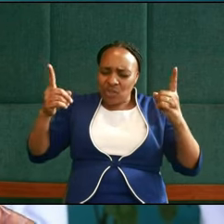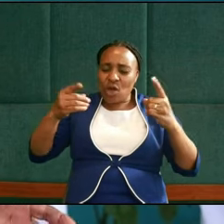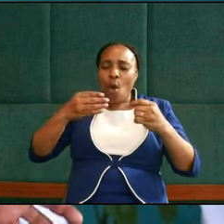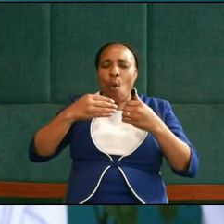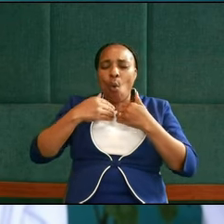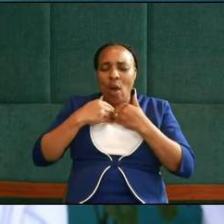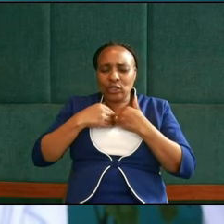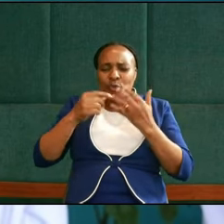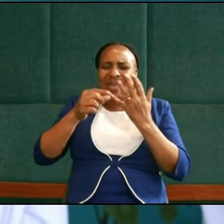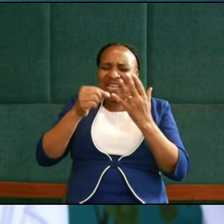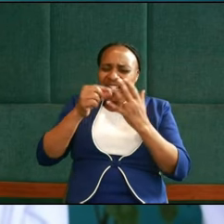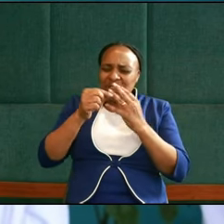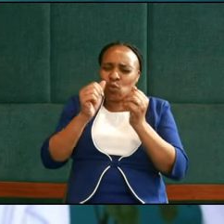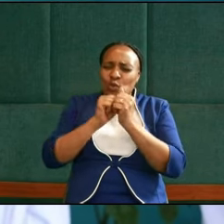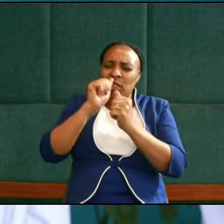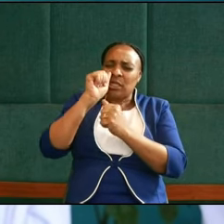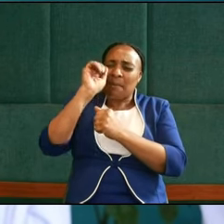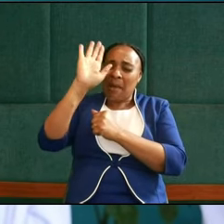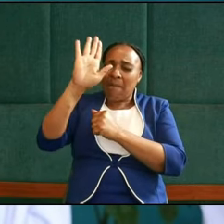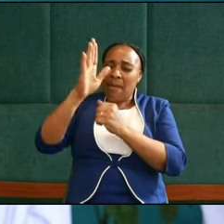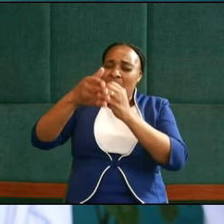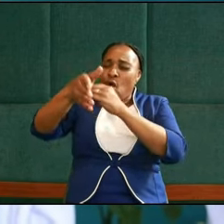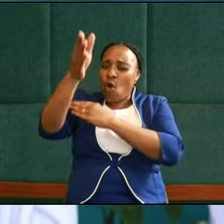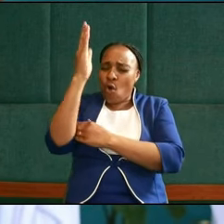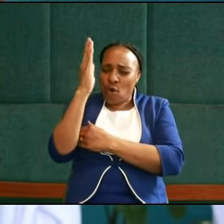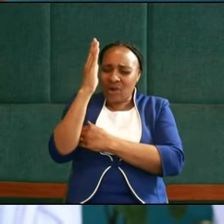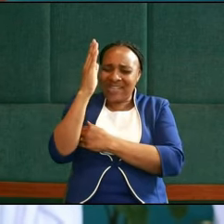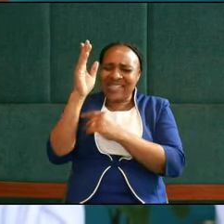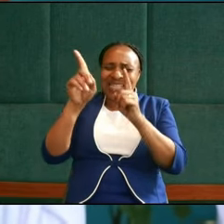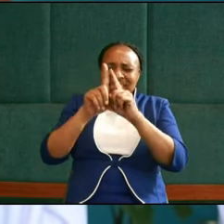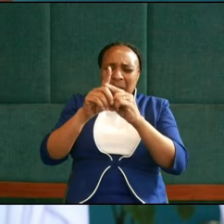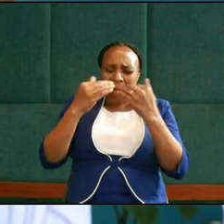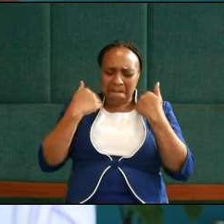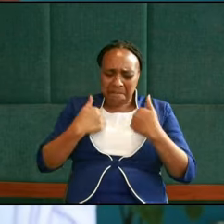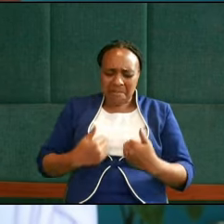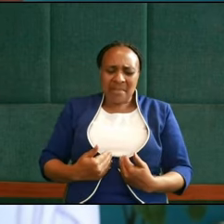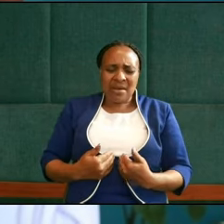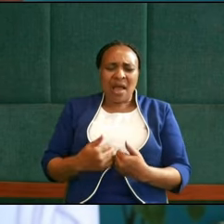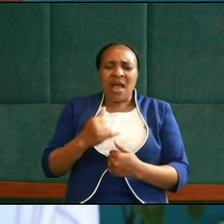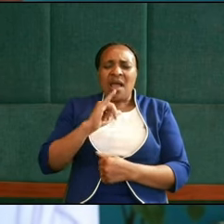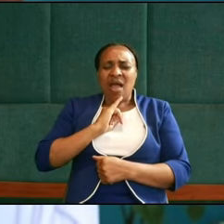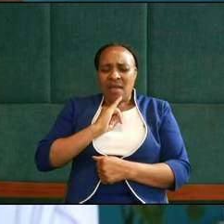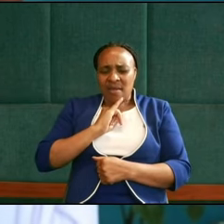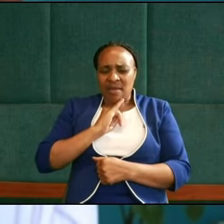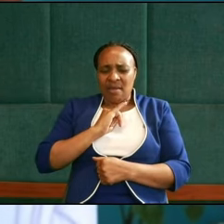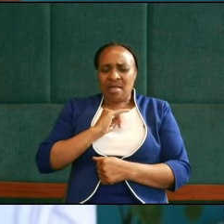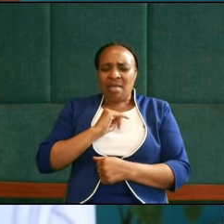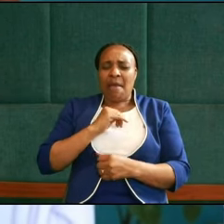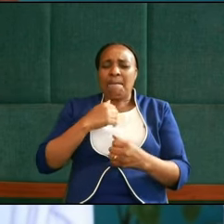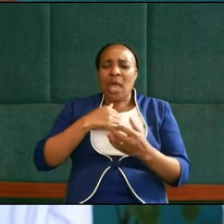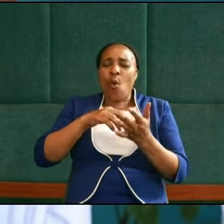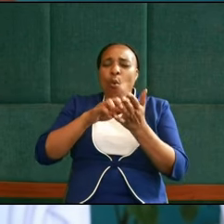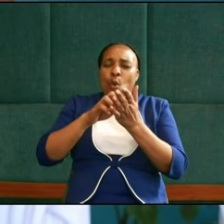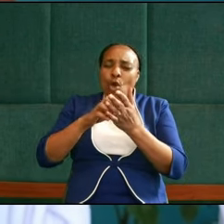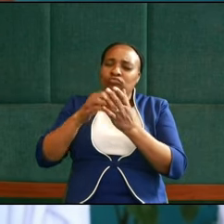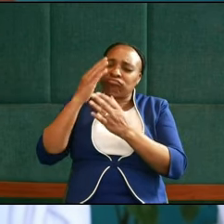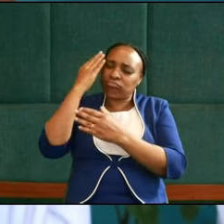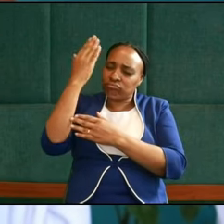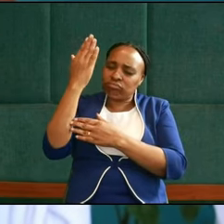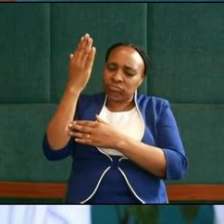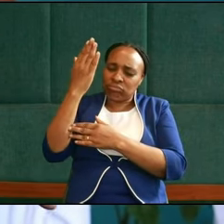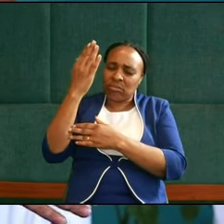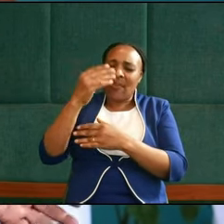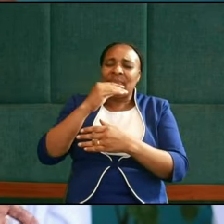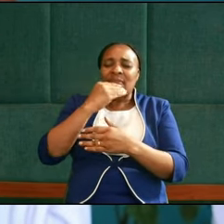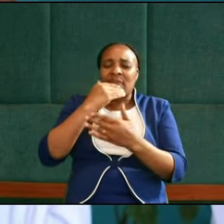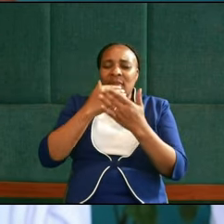God. Mm. Weak and powerless as I am, I walk to you for strength. Mm-hmm.